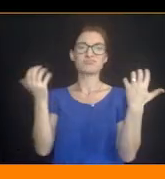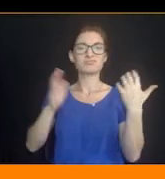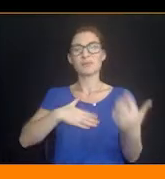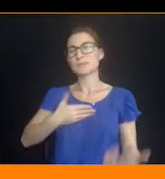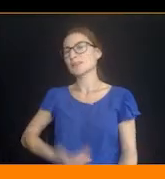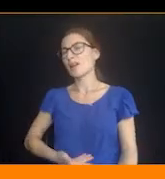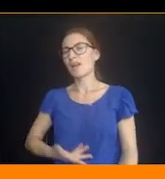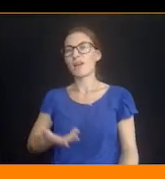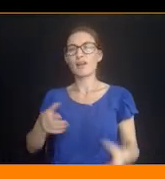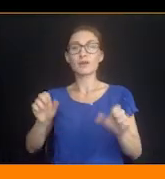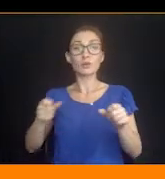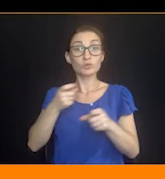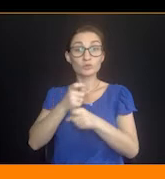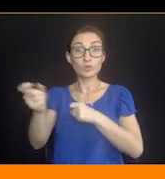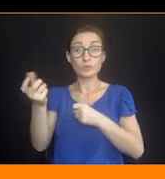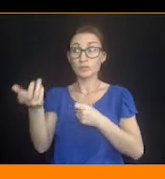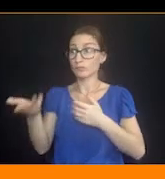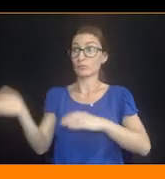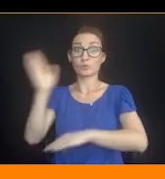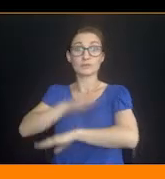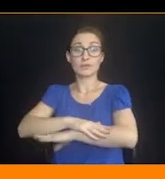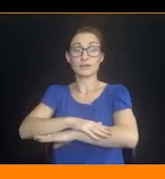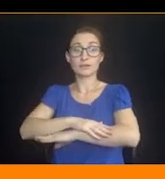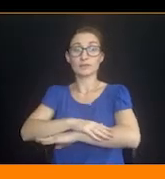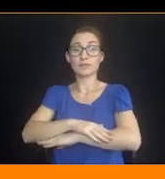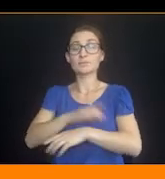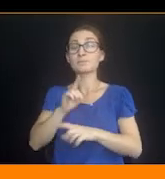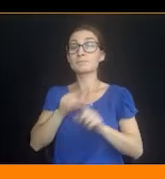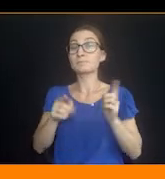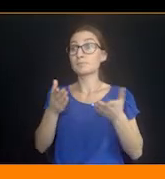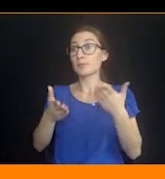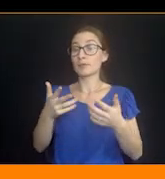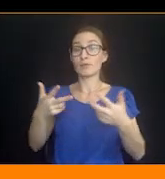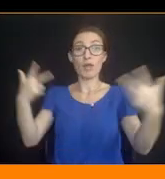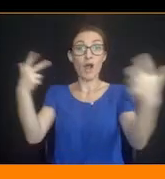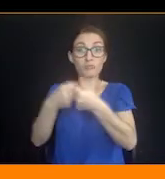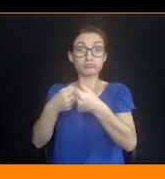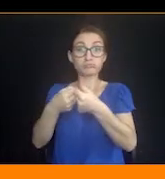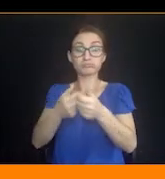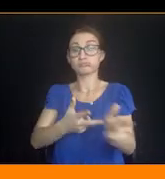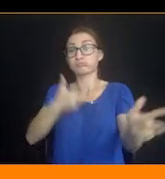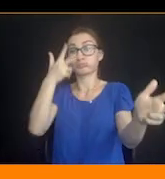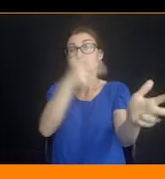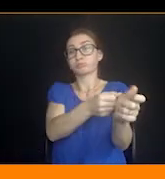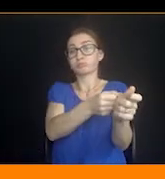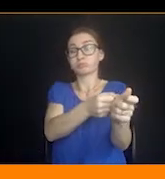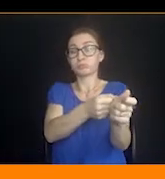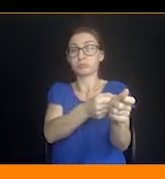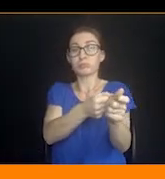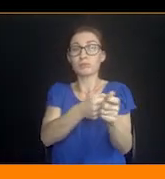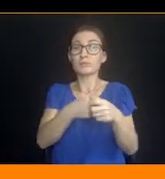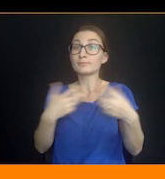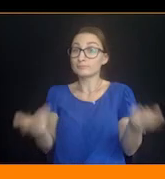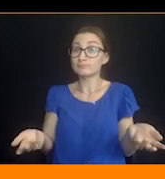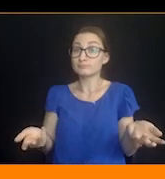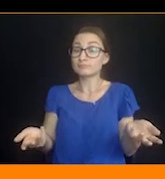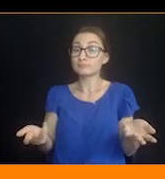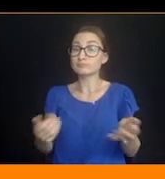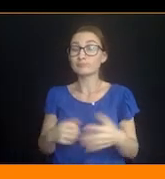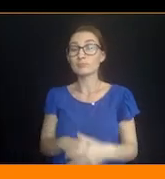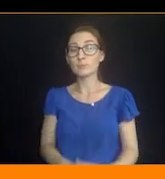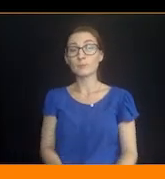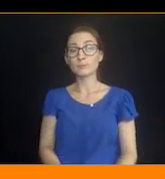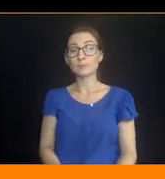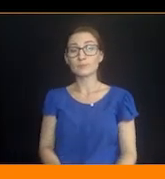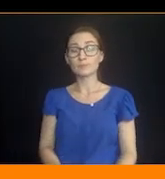could have been late to that meeting and gotten so angry and so upset that it could have, first of all, ruined my entire day. But also, maybe